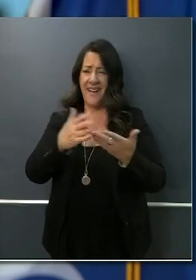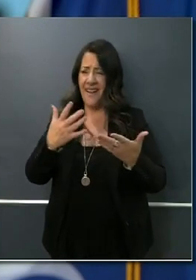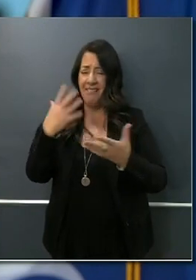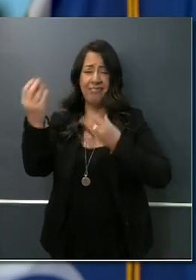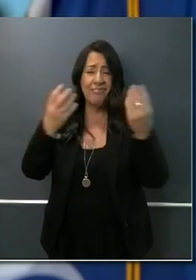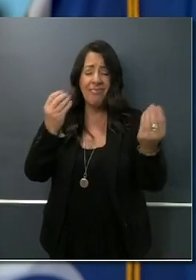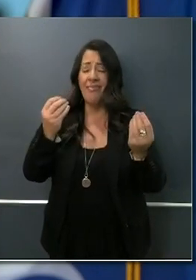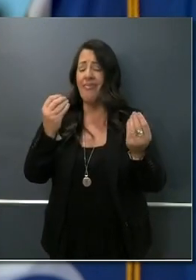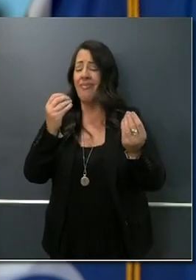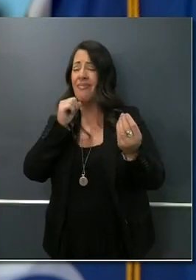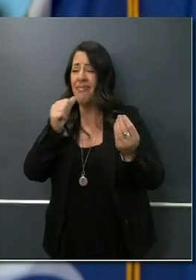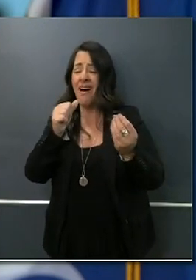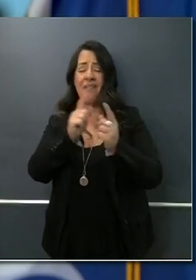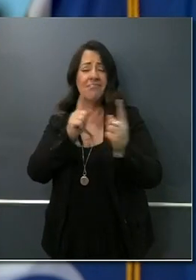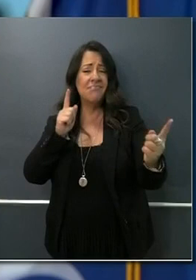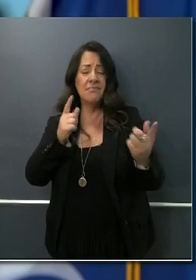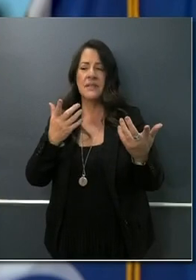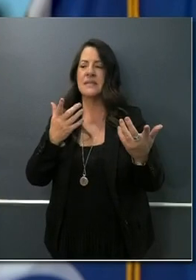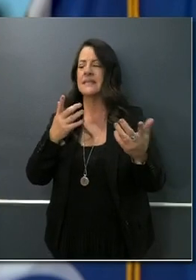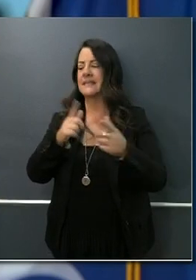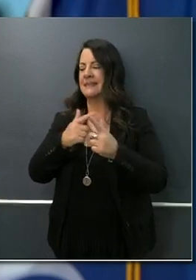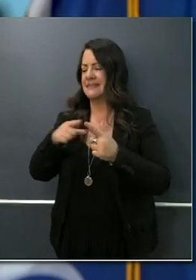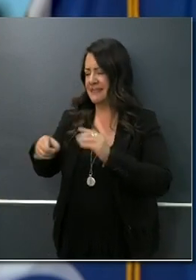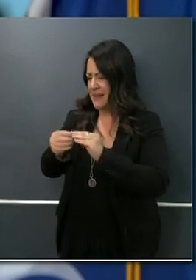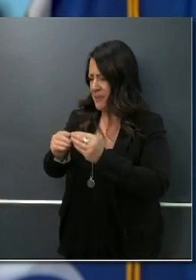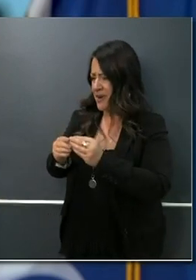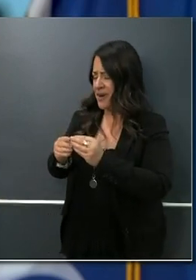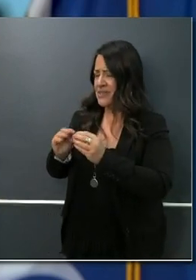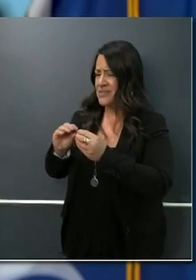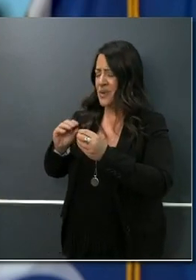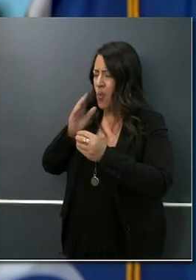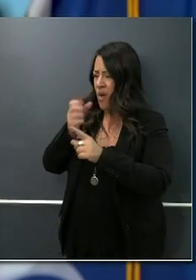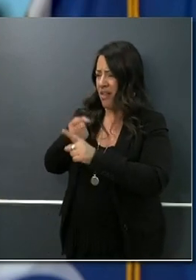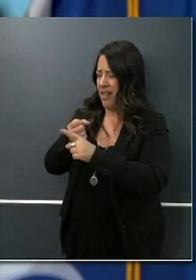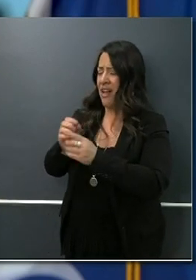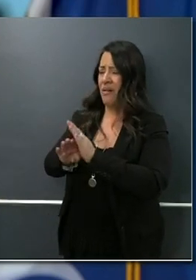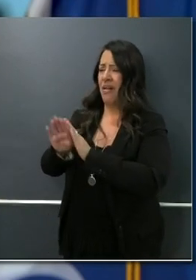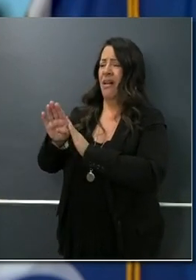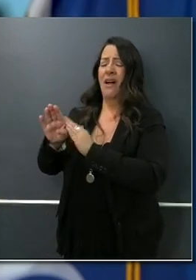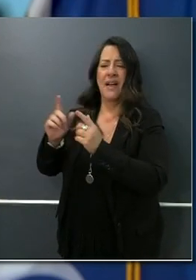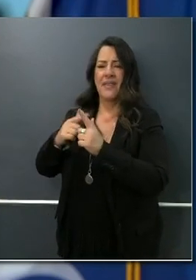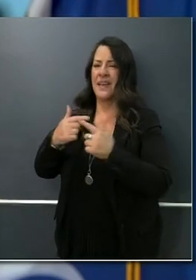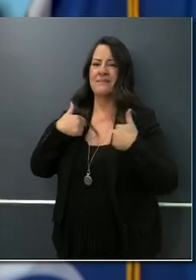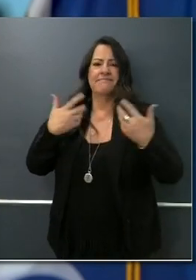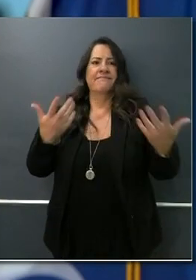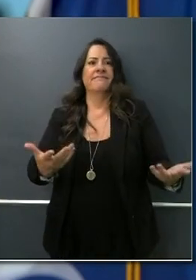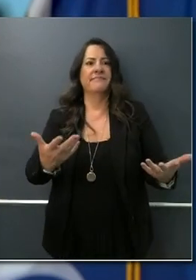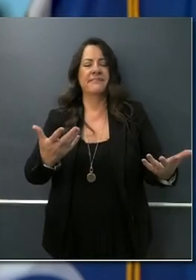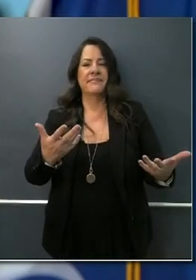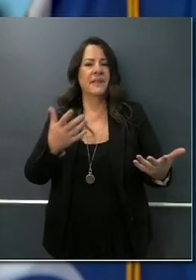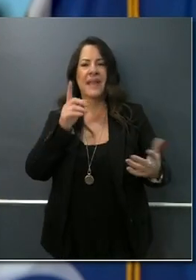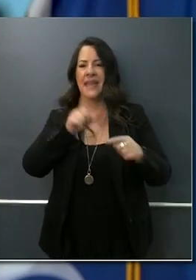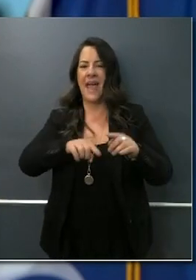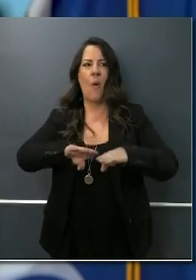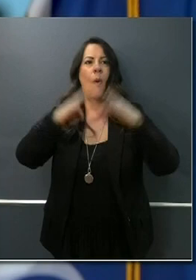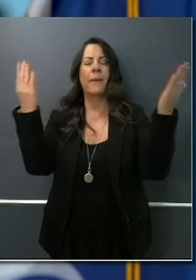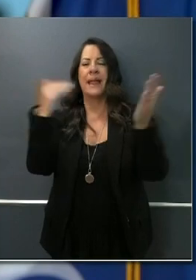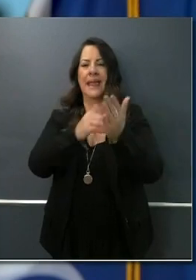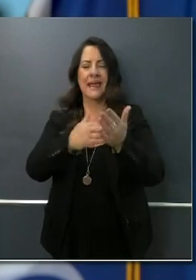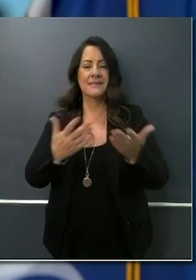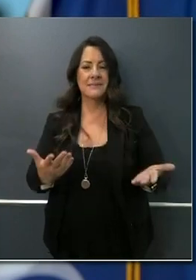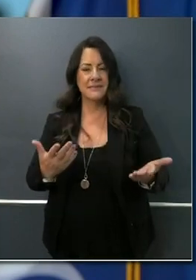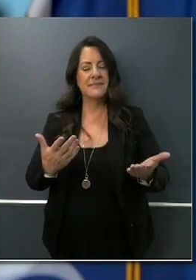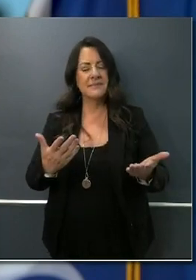guidances, our ability to get back to modified normalcy will simply be delayed. And so,